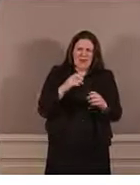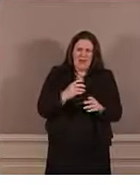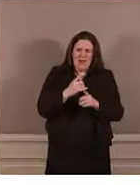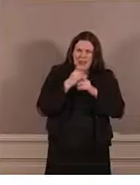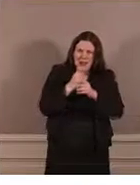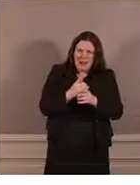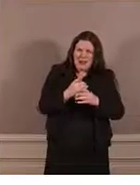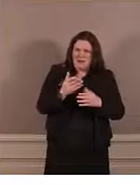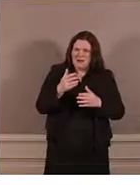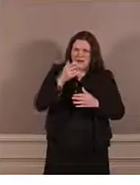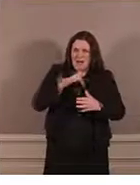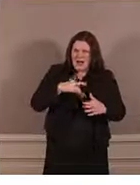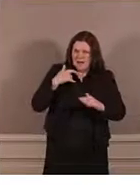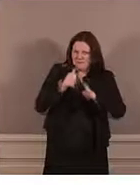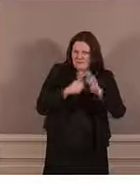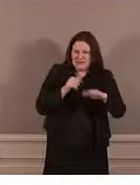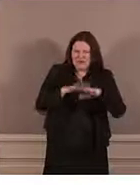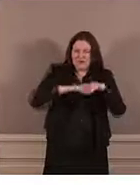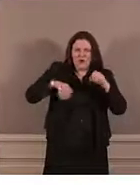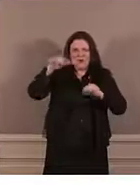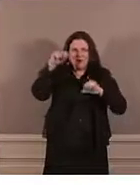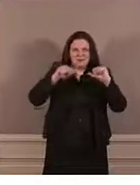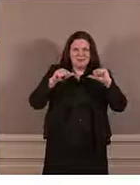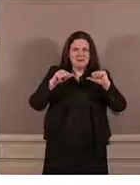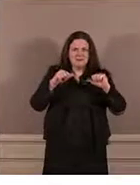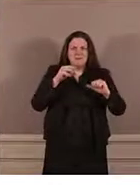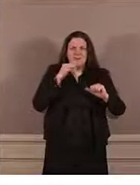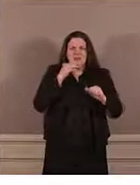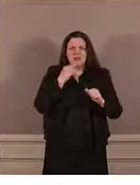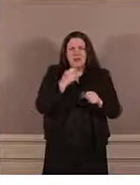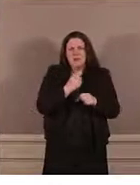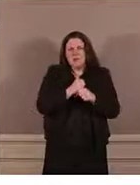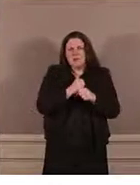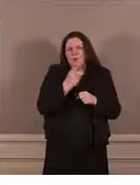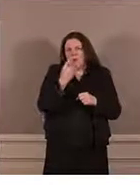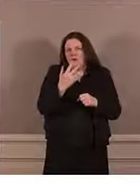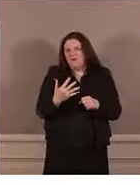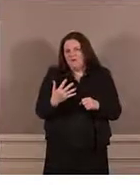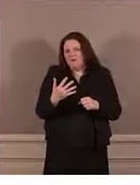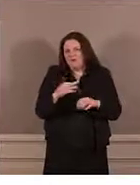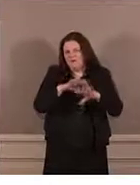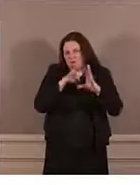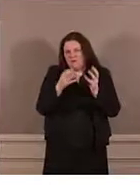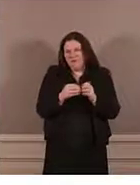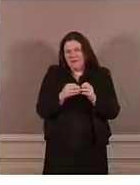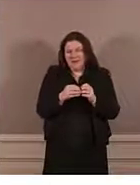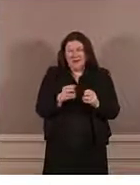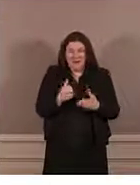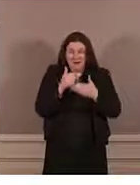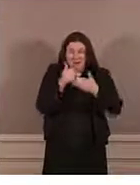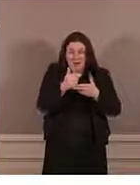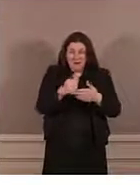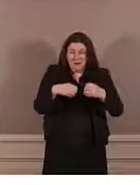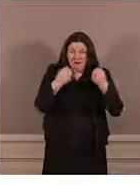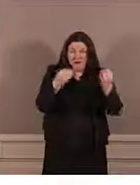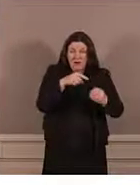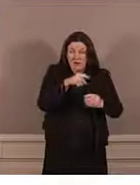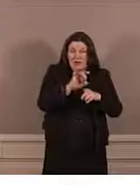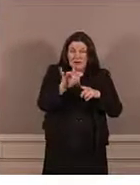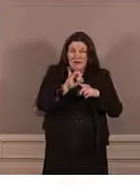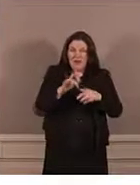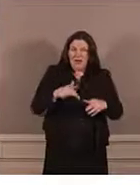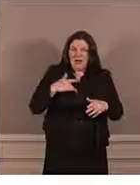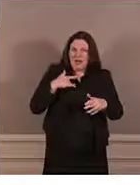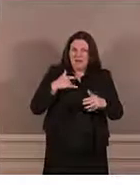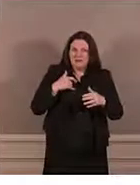develop life skills for adult users. So at least a fifth of settings were offering this sort of thing, and those sorts of life